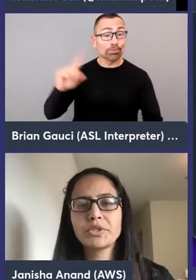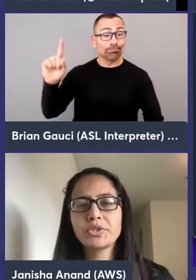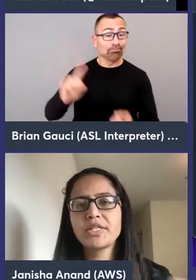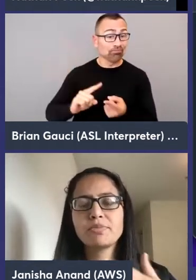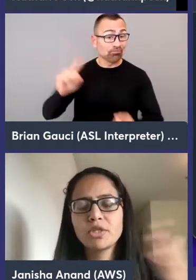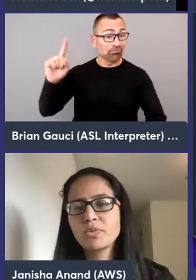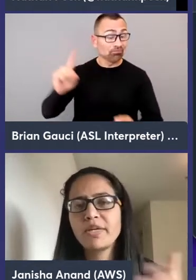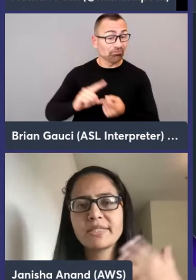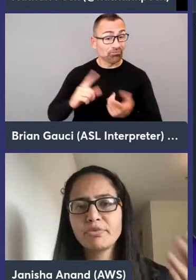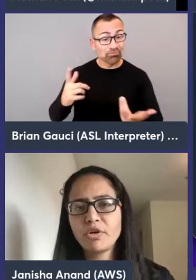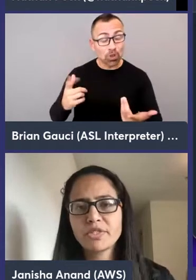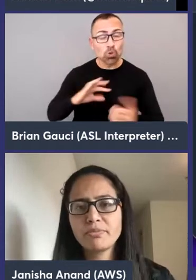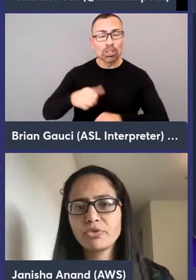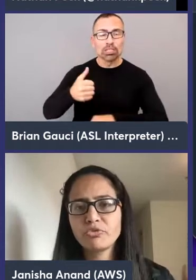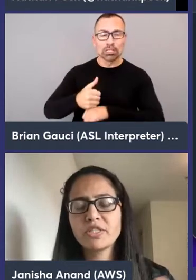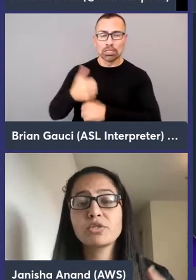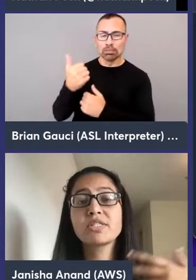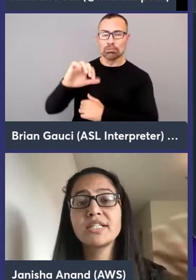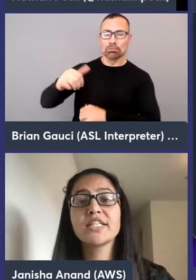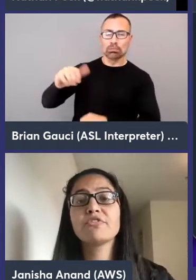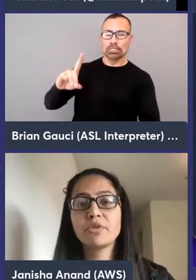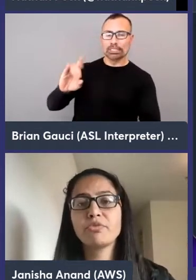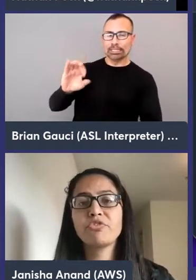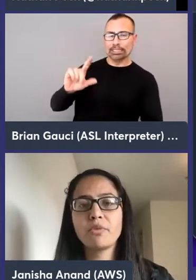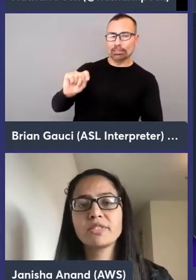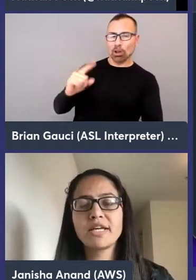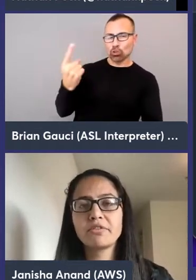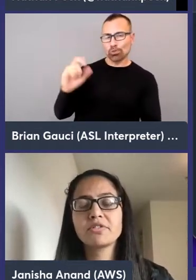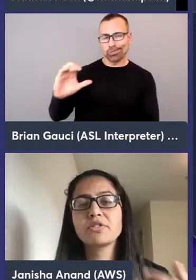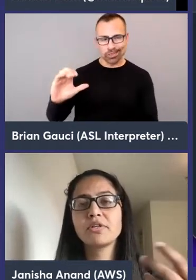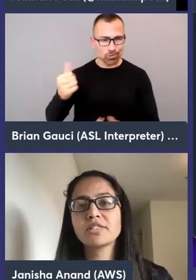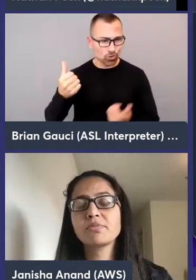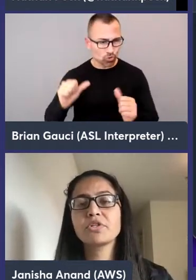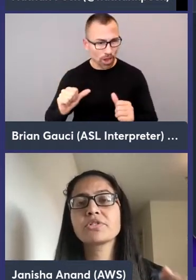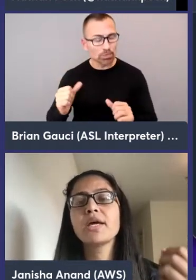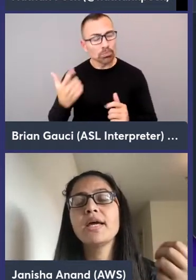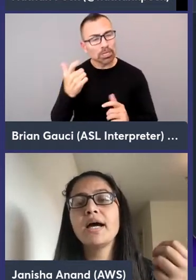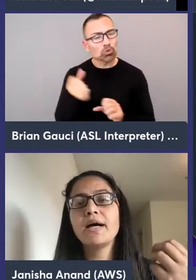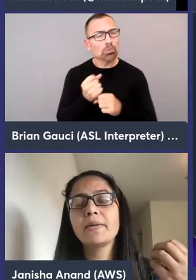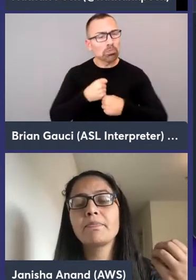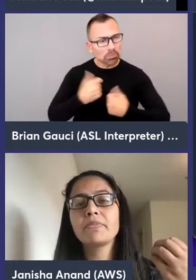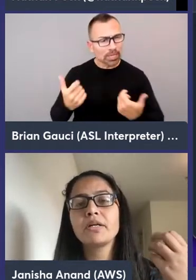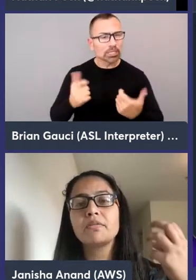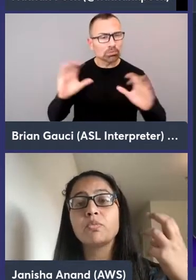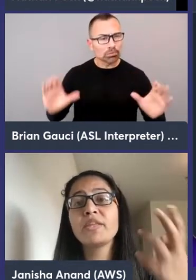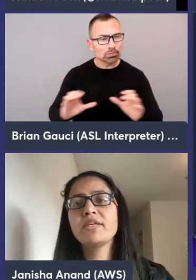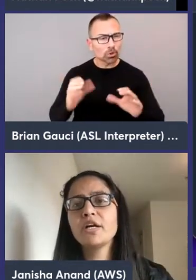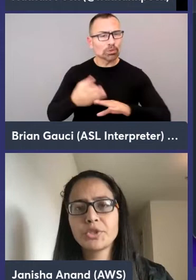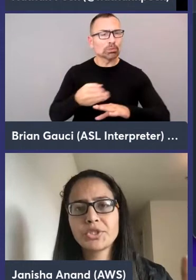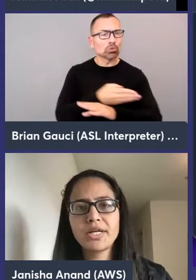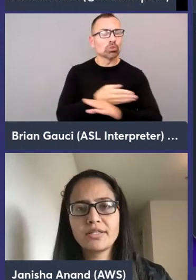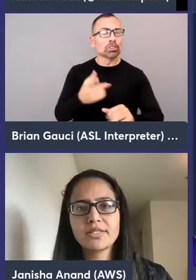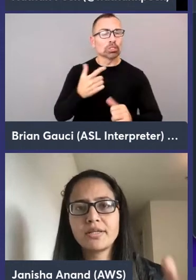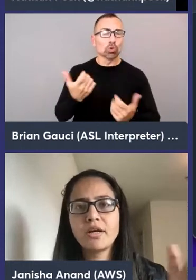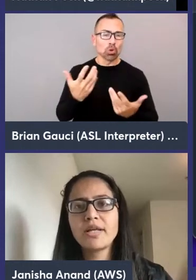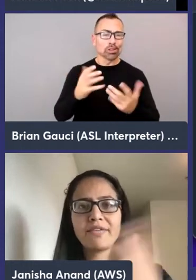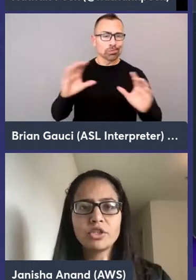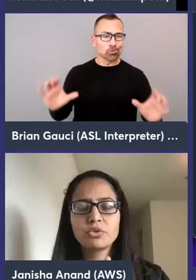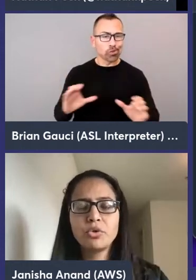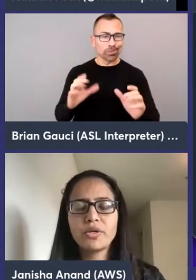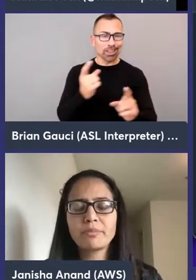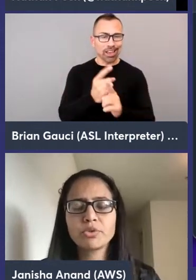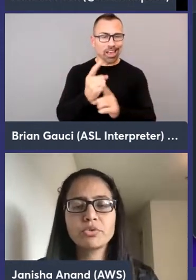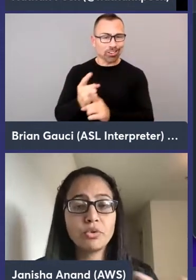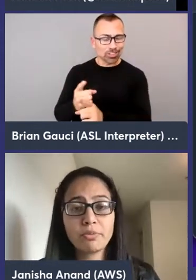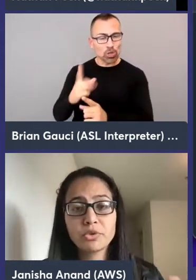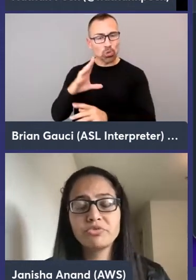to 100 trials because we made some performance improvements to still give the performance accuracy to customers with the 100 trials and not having to